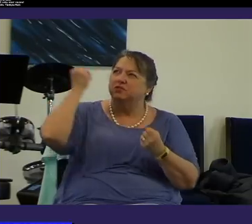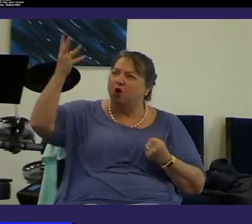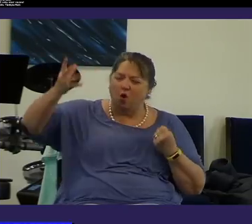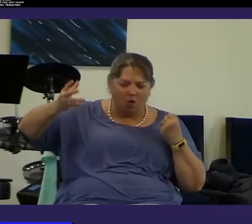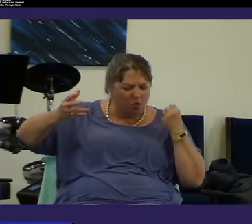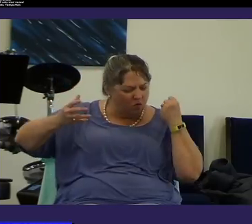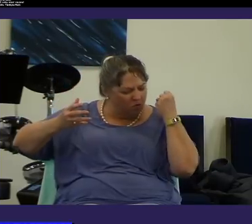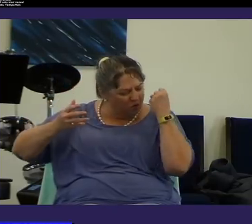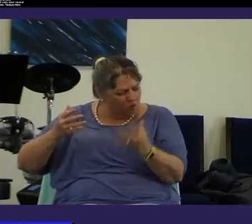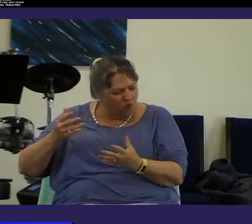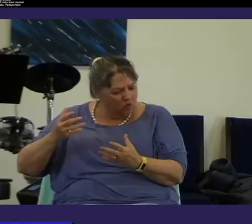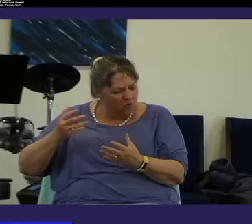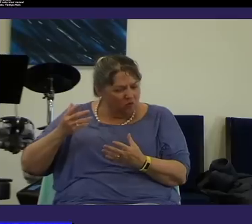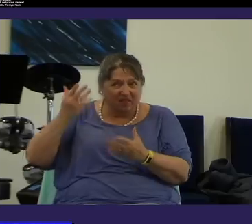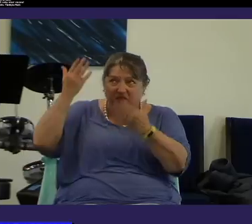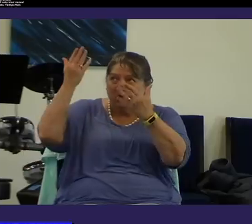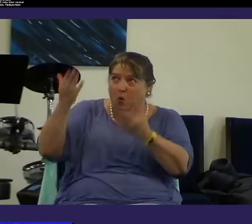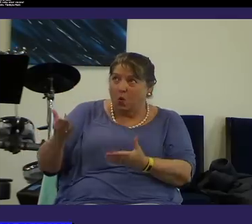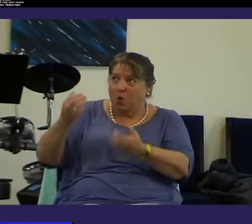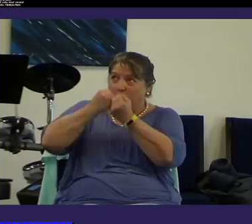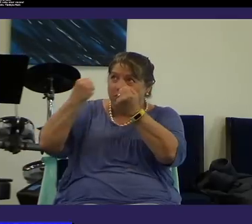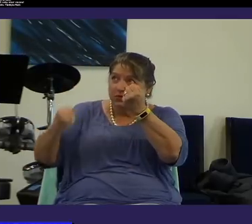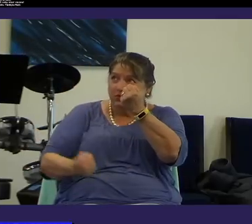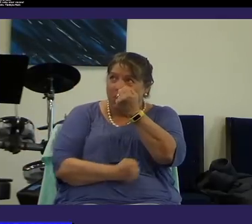my song. This